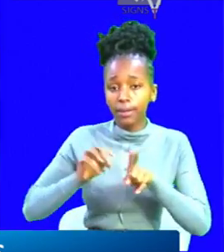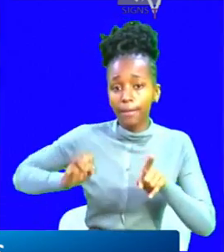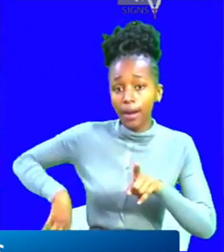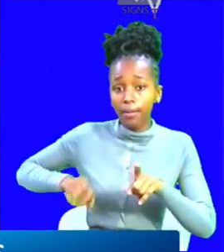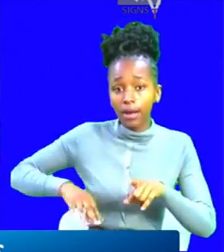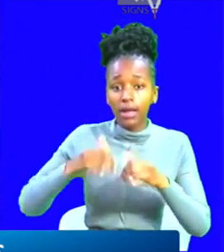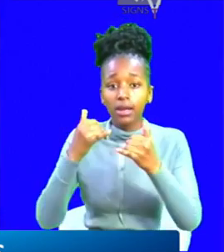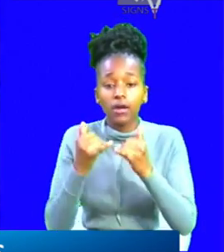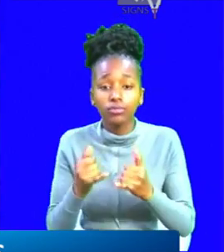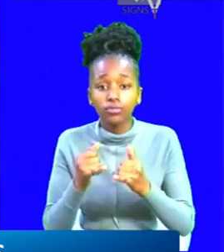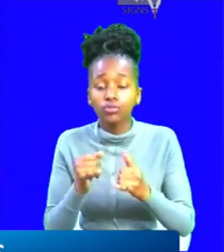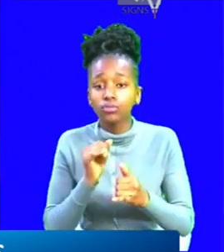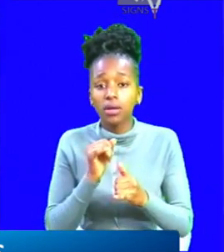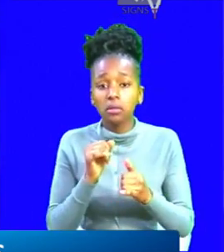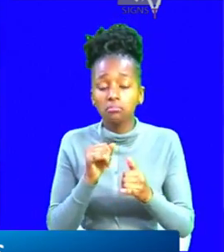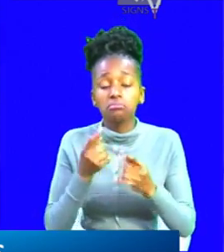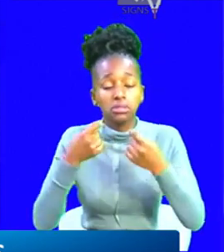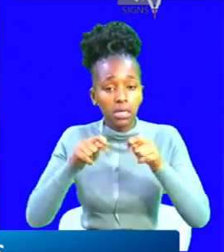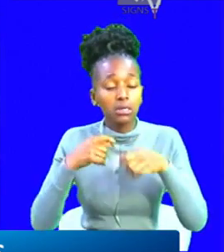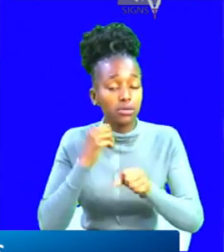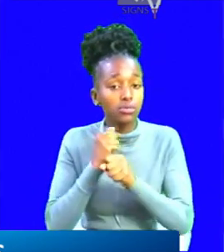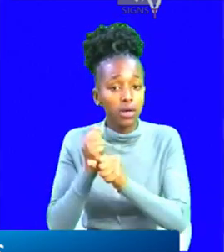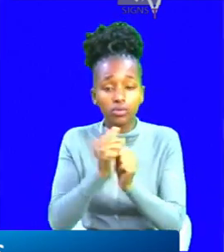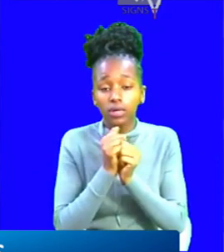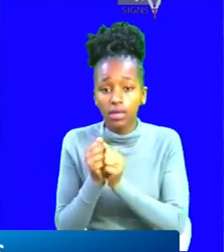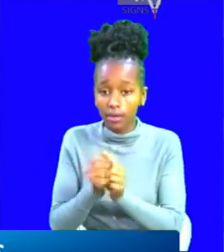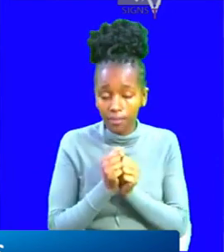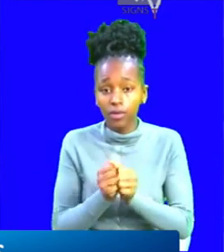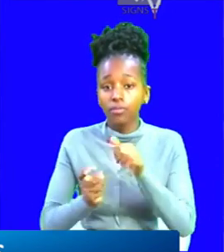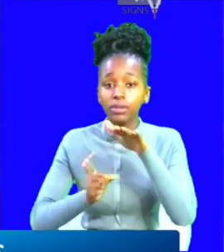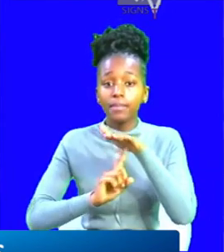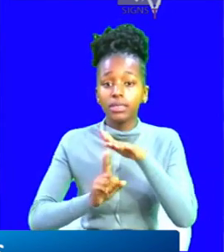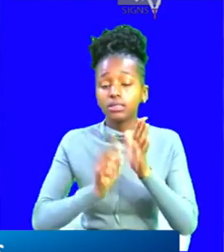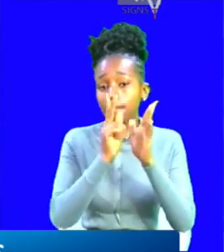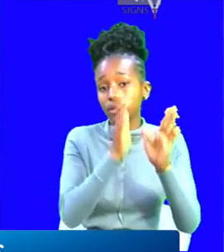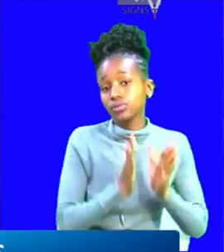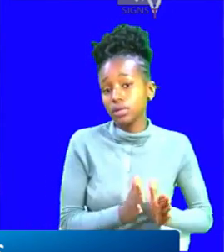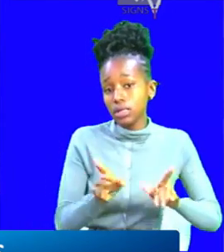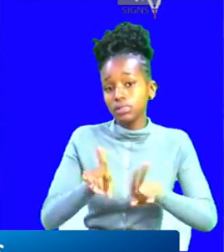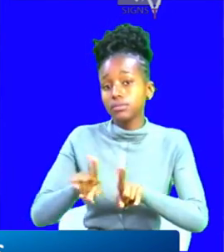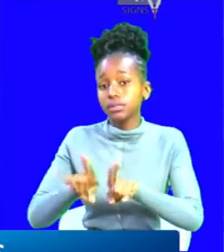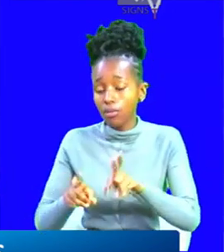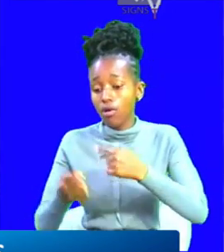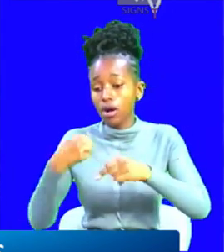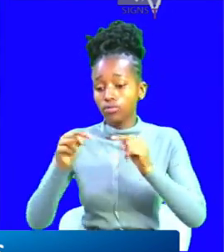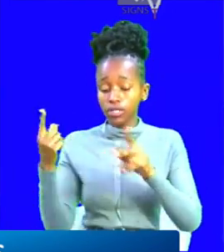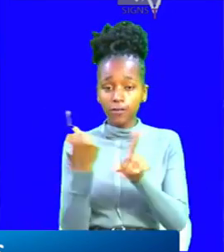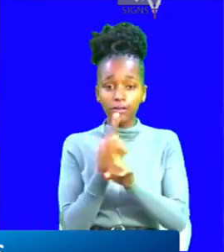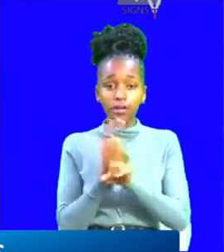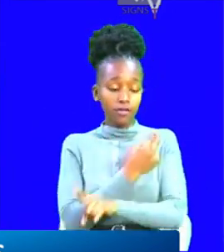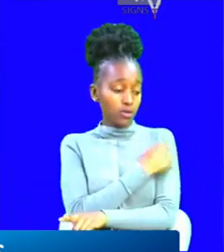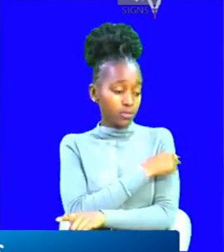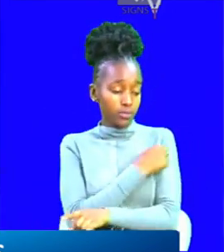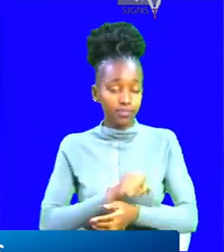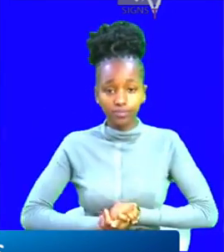and Mogumo in Ikonge. We liaised with ministry personnel, and they were brought to those hospitals. Sent a